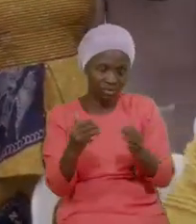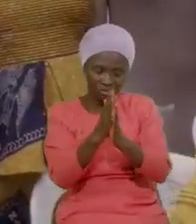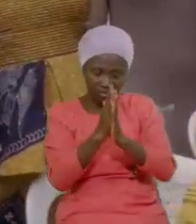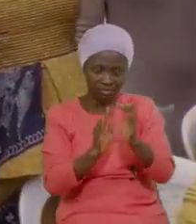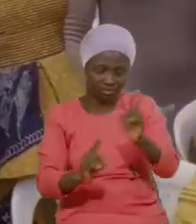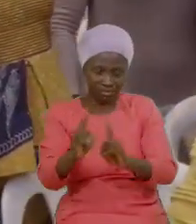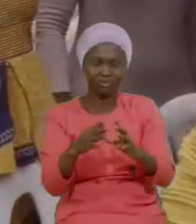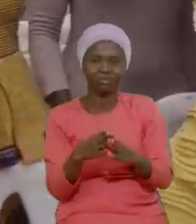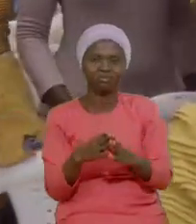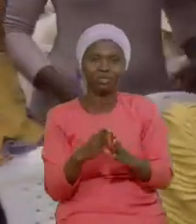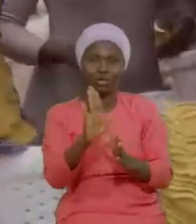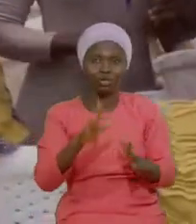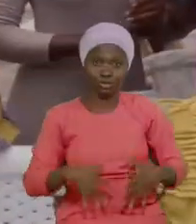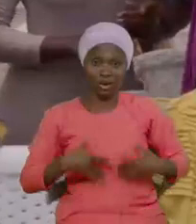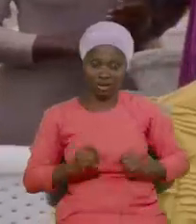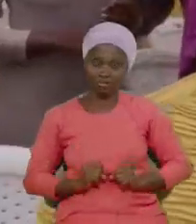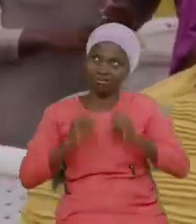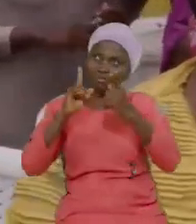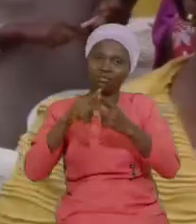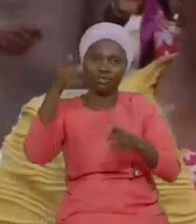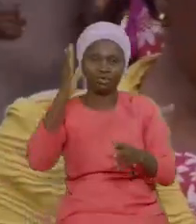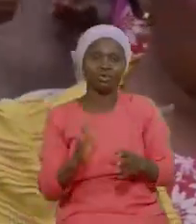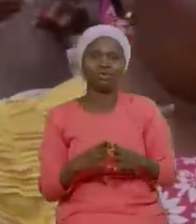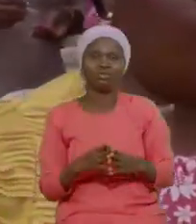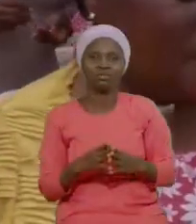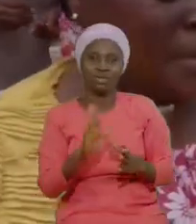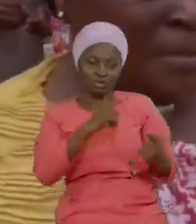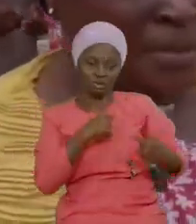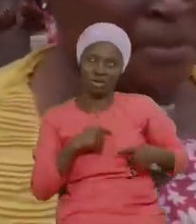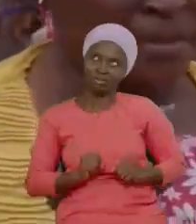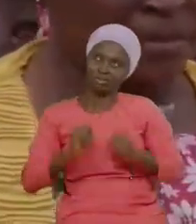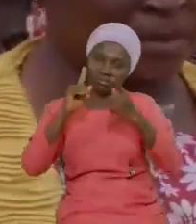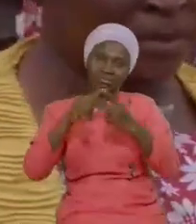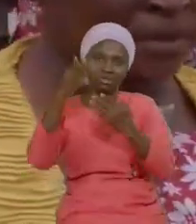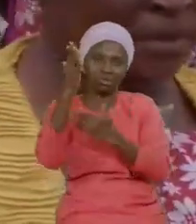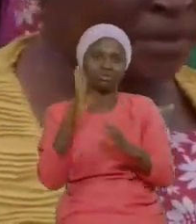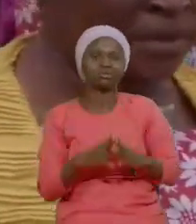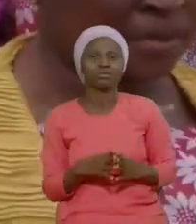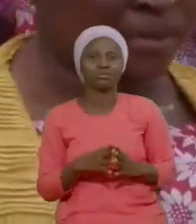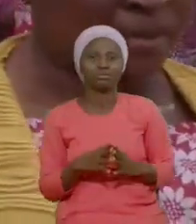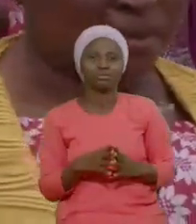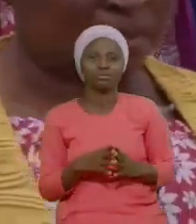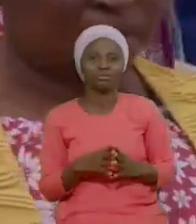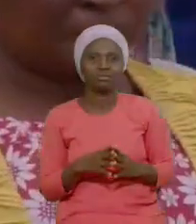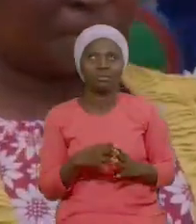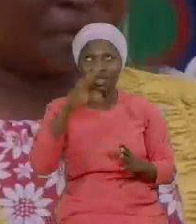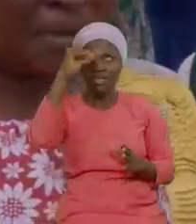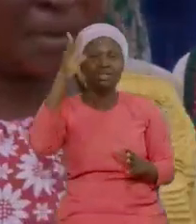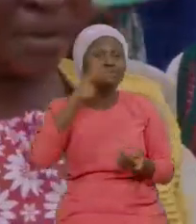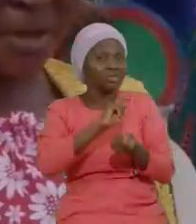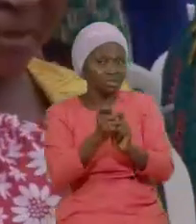Give your life to the Lord. Give your heart to the Lord. He will change you